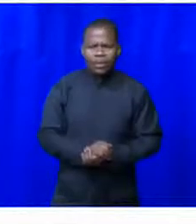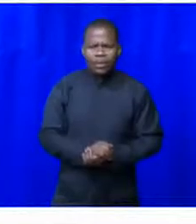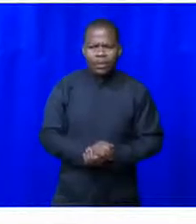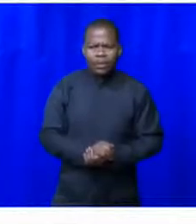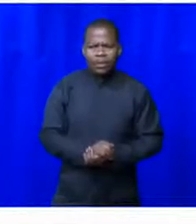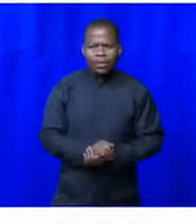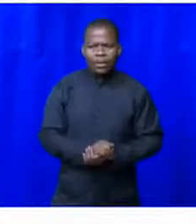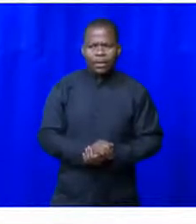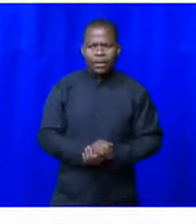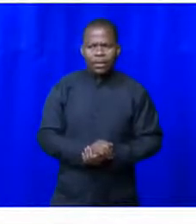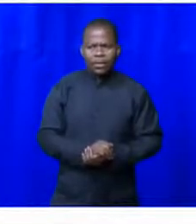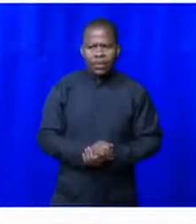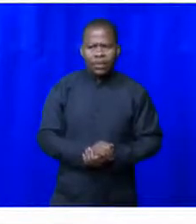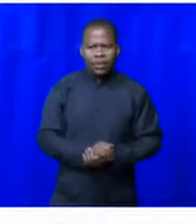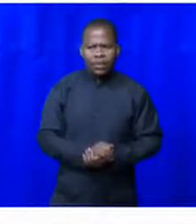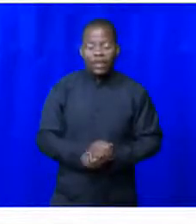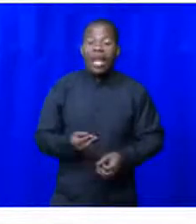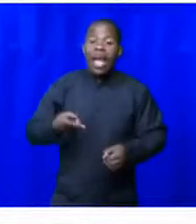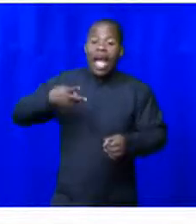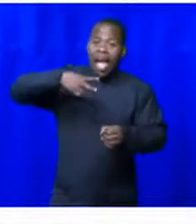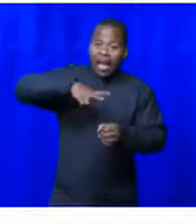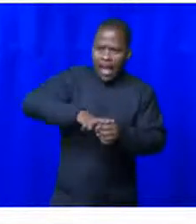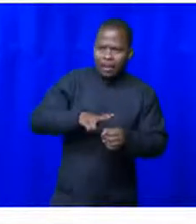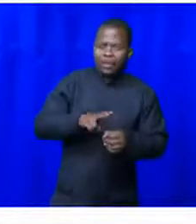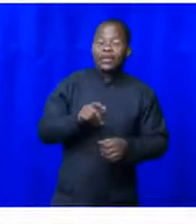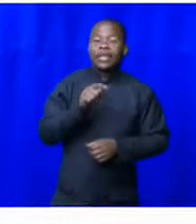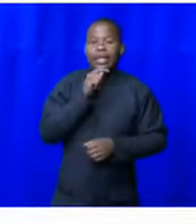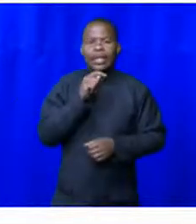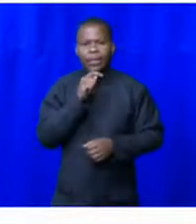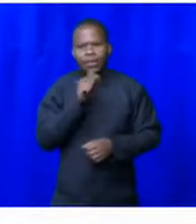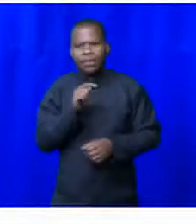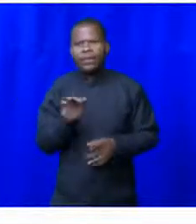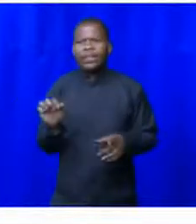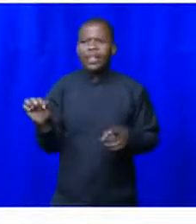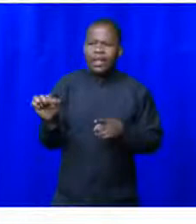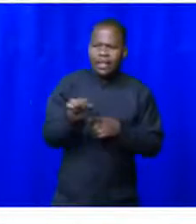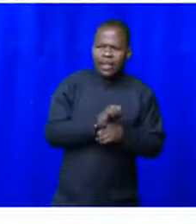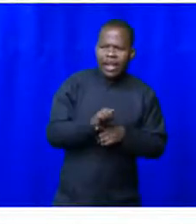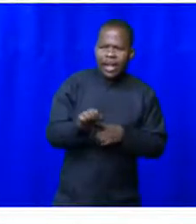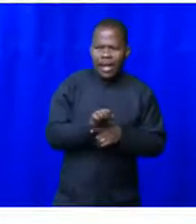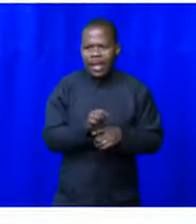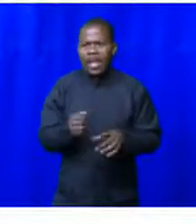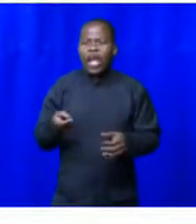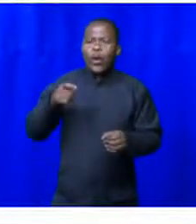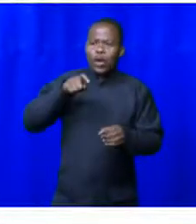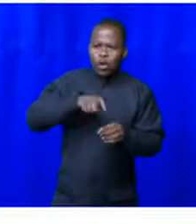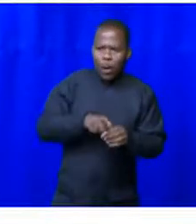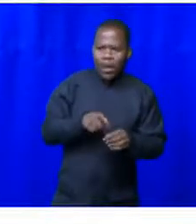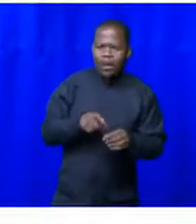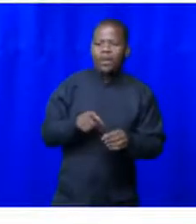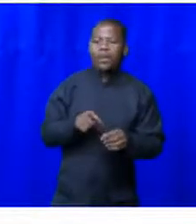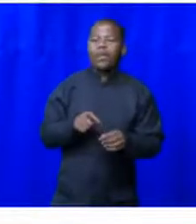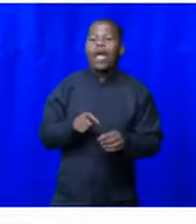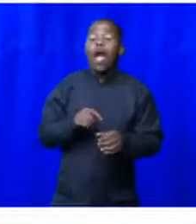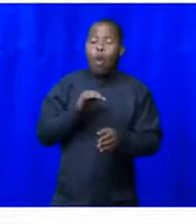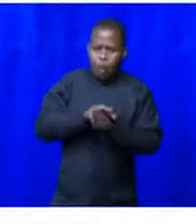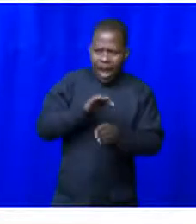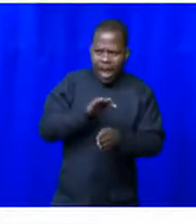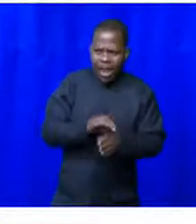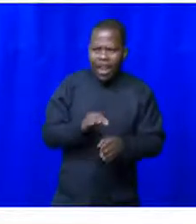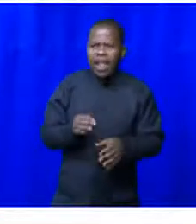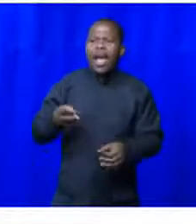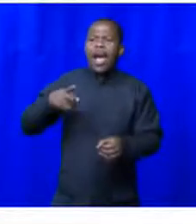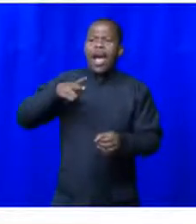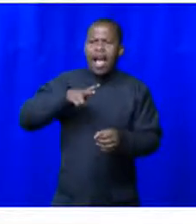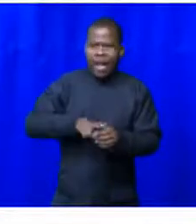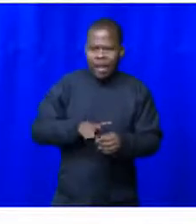again we had the privilege for this morning to have our first session. So far so good.